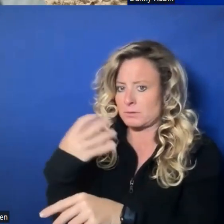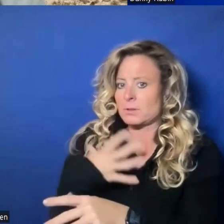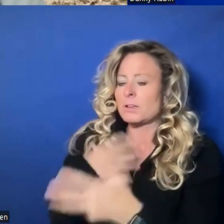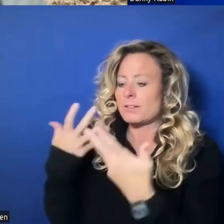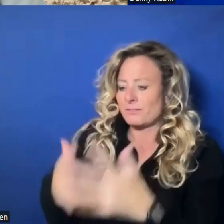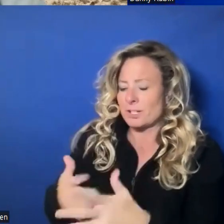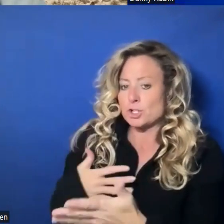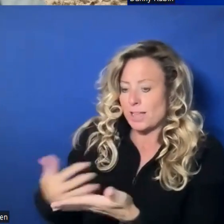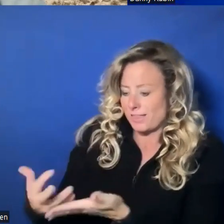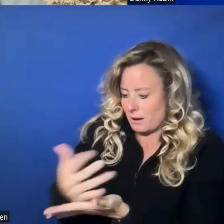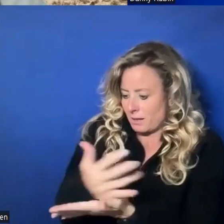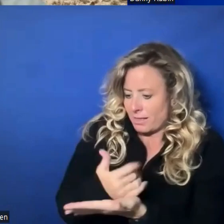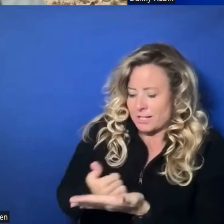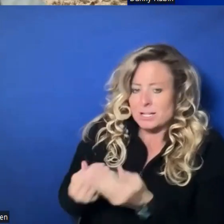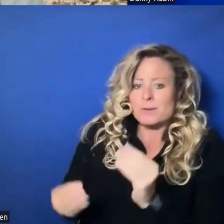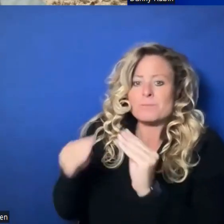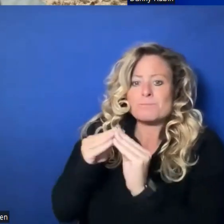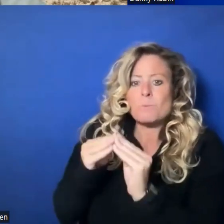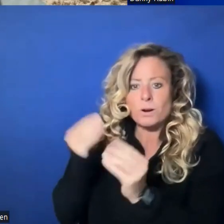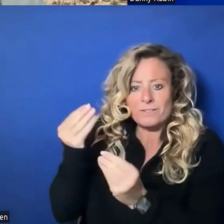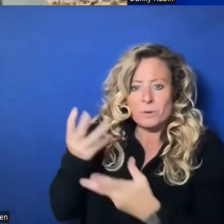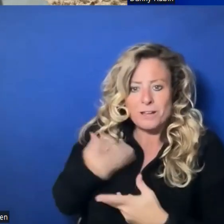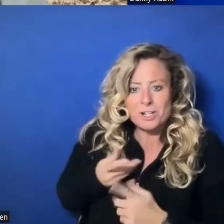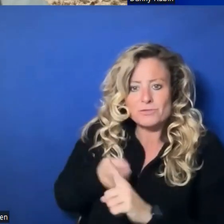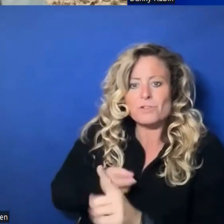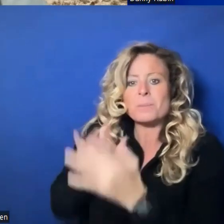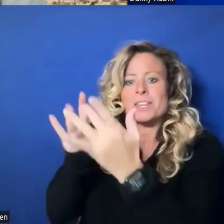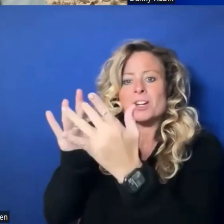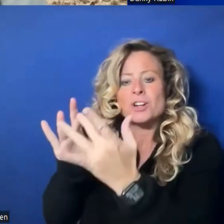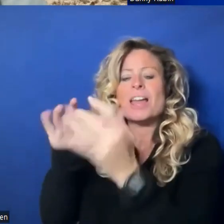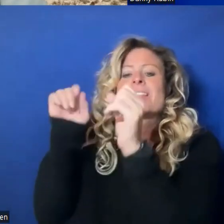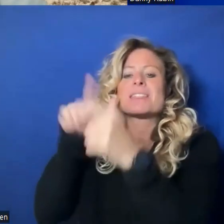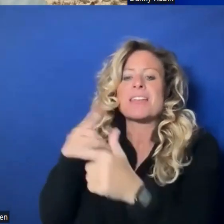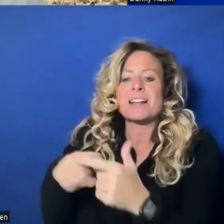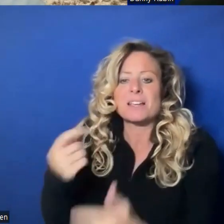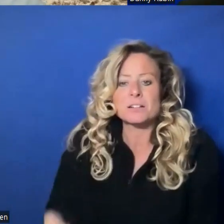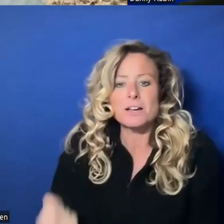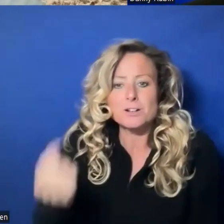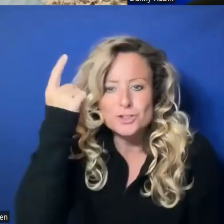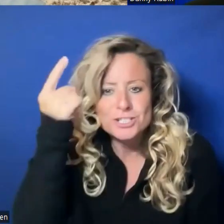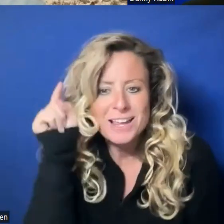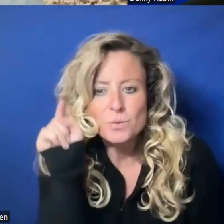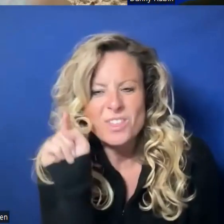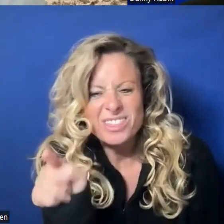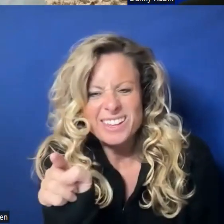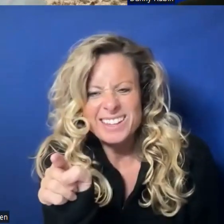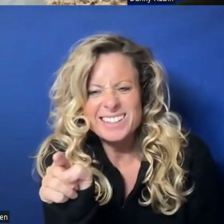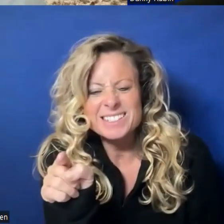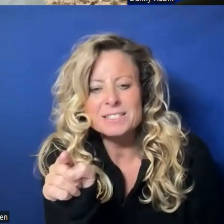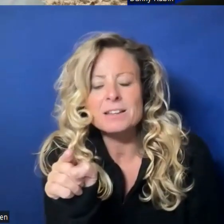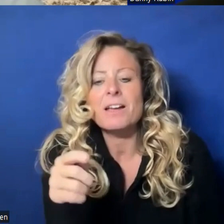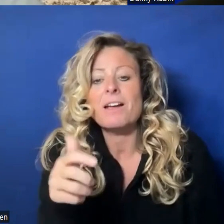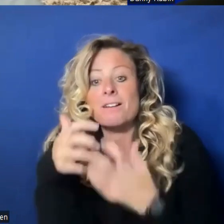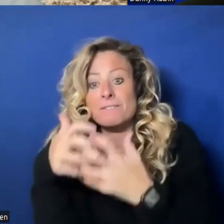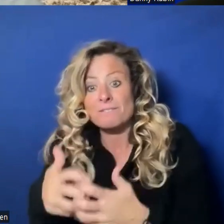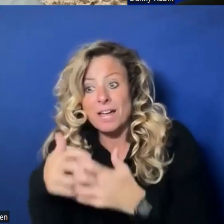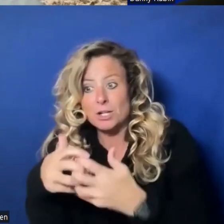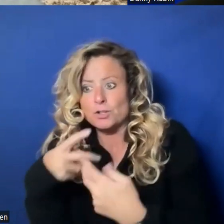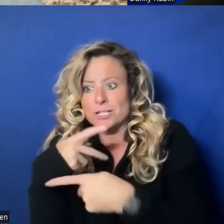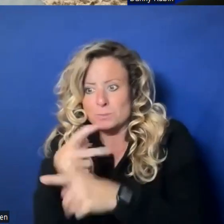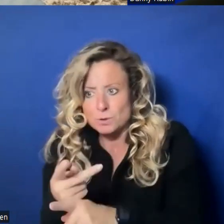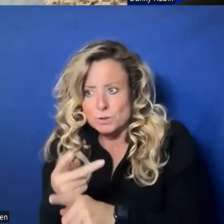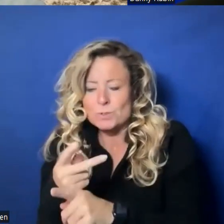by collecting more text from the internet, maybe I can understand if this factory is